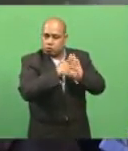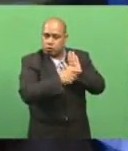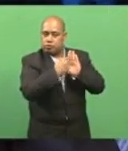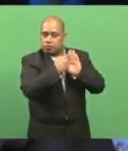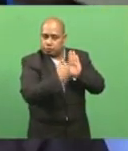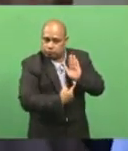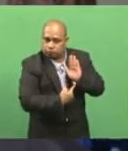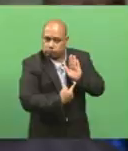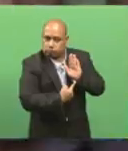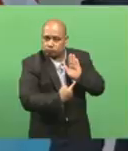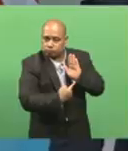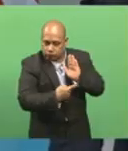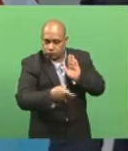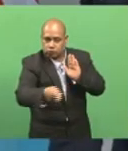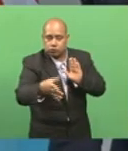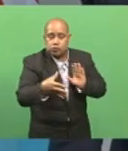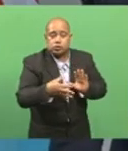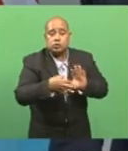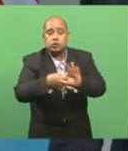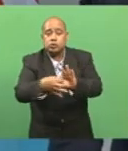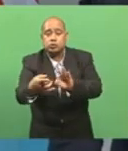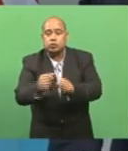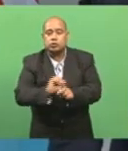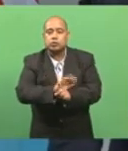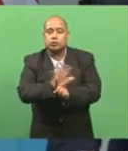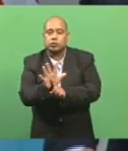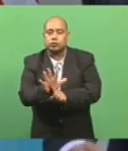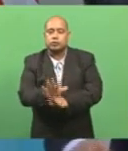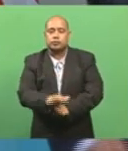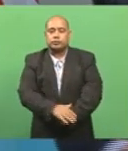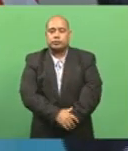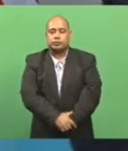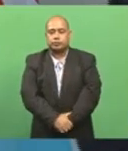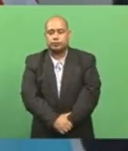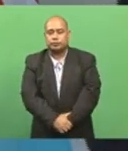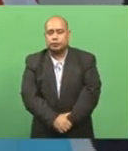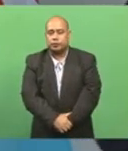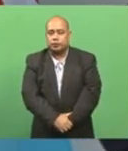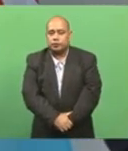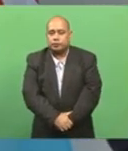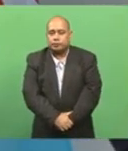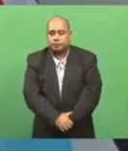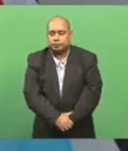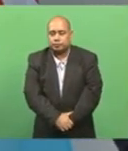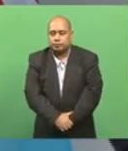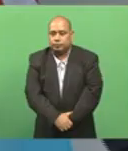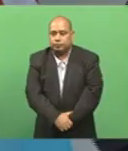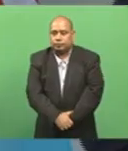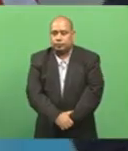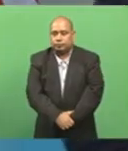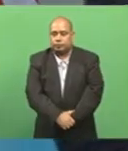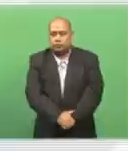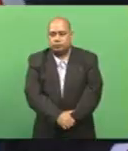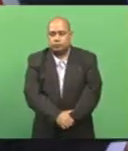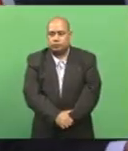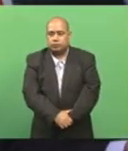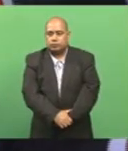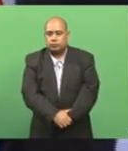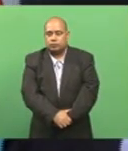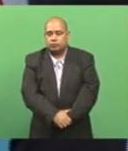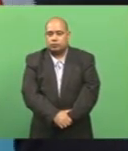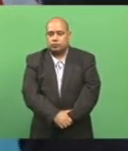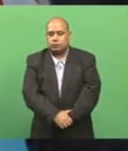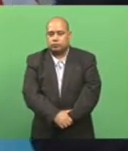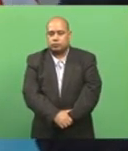to COVID-19. To claim that this announcement by the Prime Minister dilutes their legal standing is baseless. It is